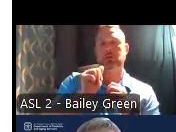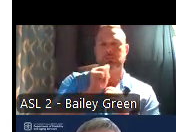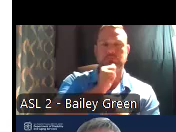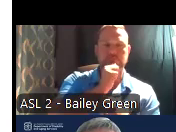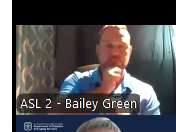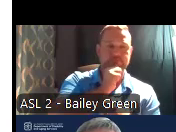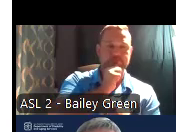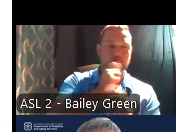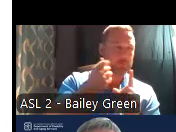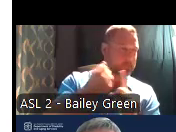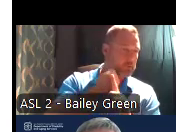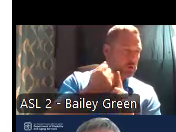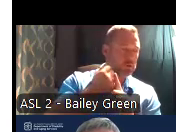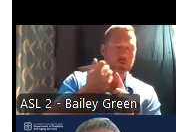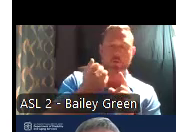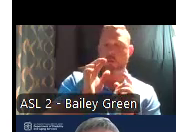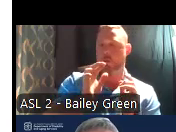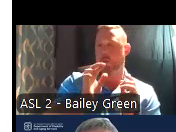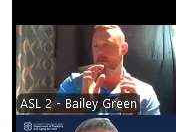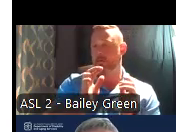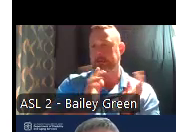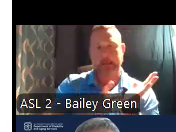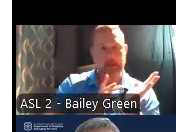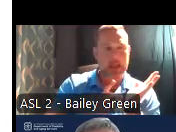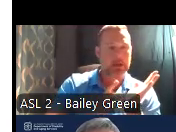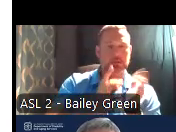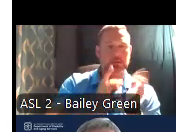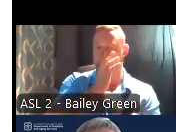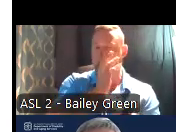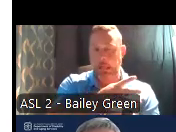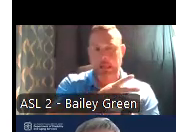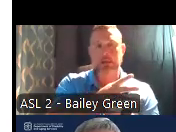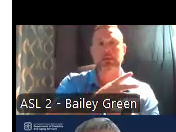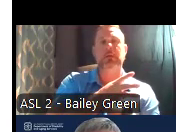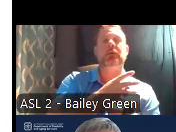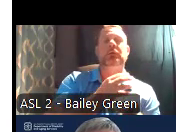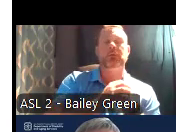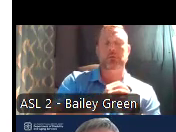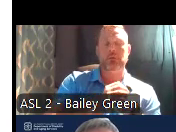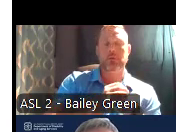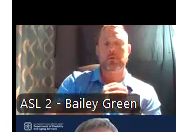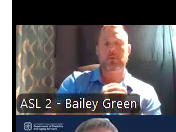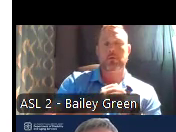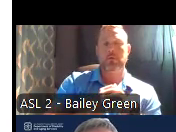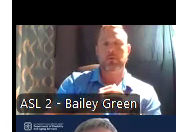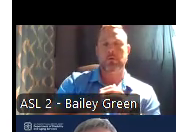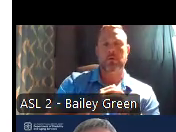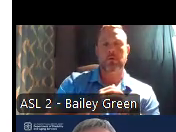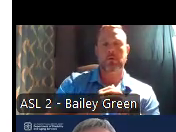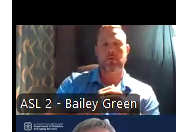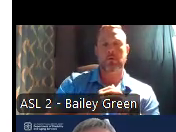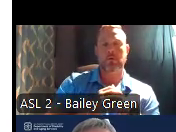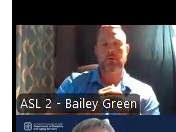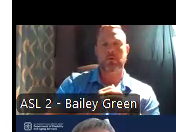suffering from abuse or being subjected to abuse, neglect, exploitation. Um,